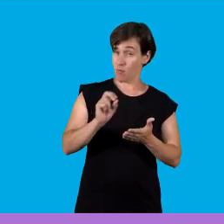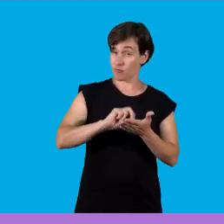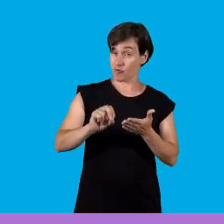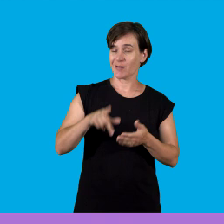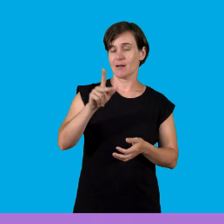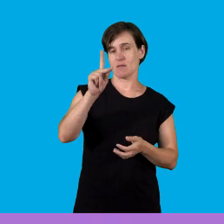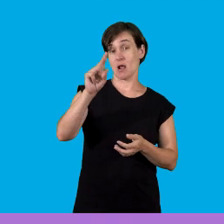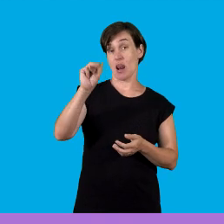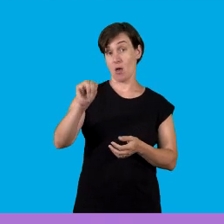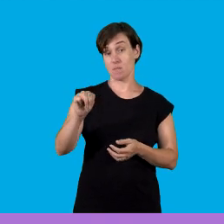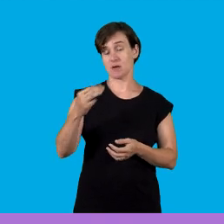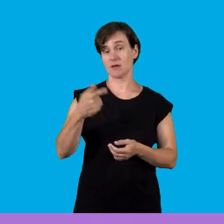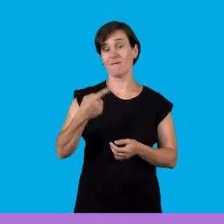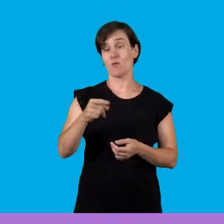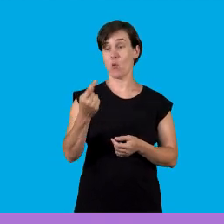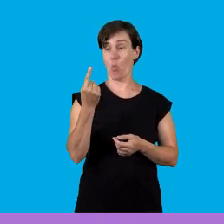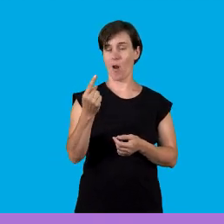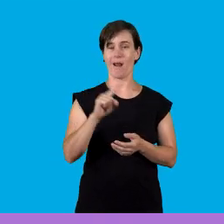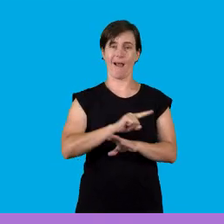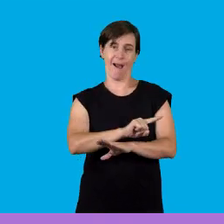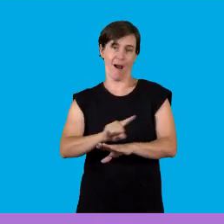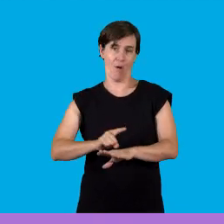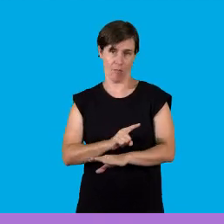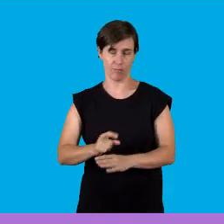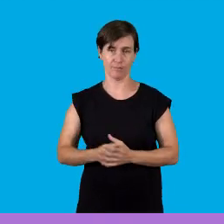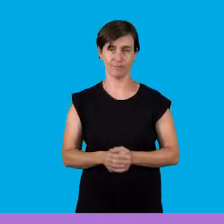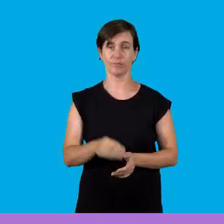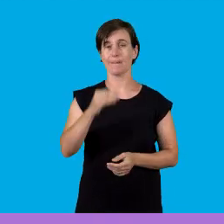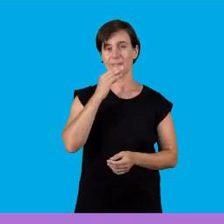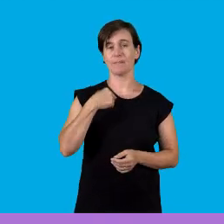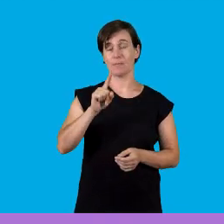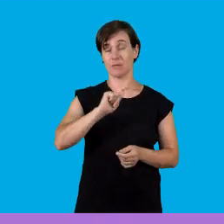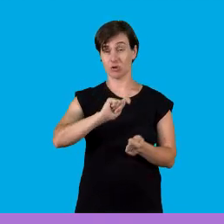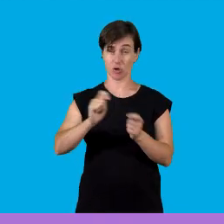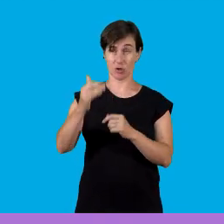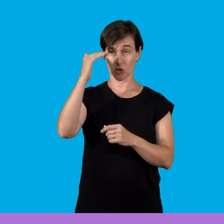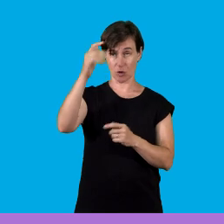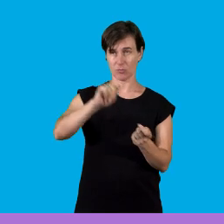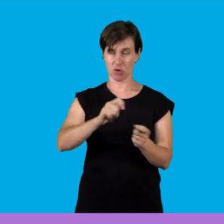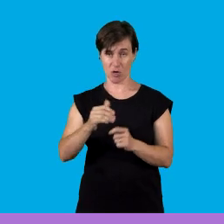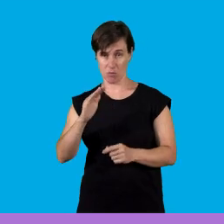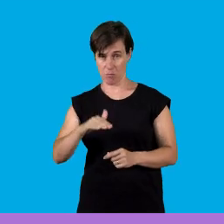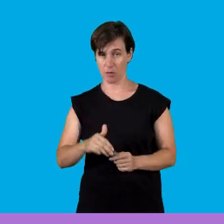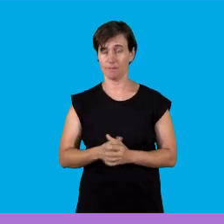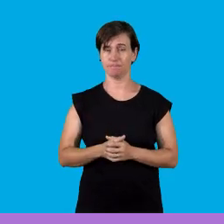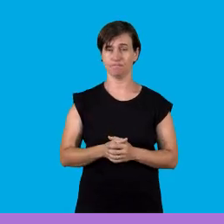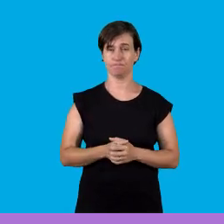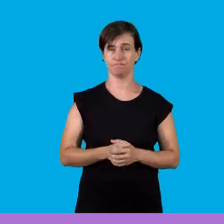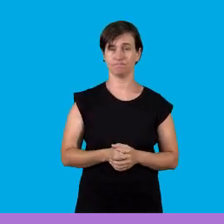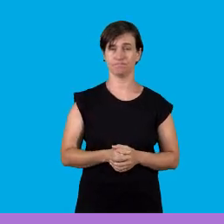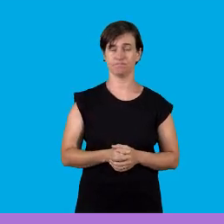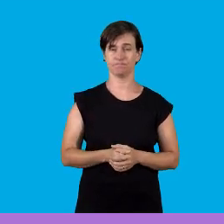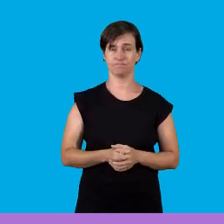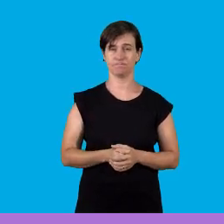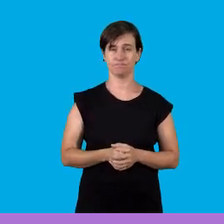written in kilometers per hour. So I must convert basically my 800 meters to kilometers, and